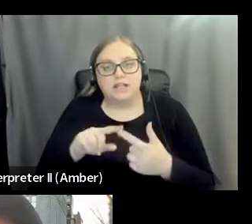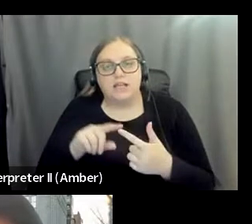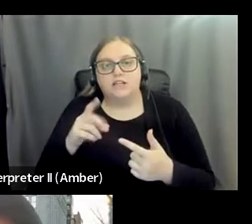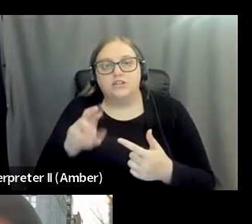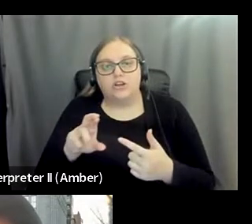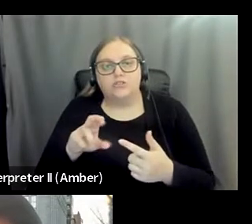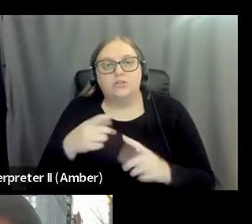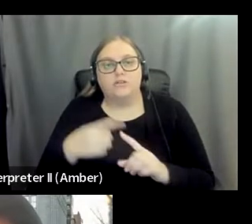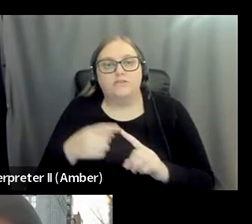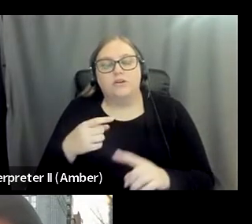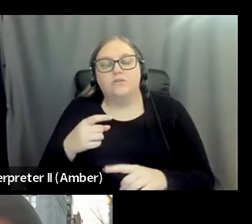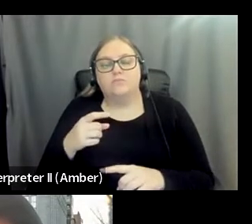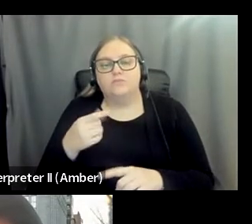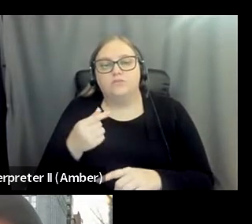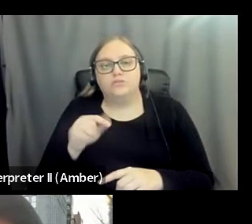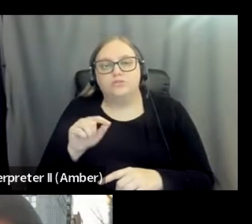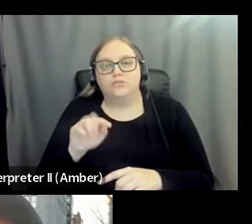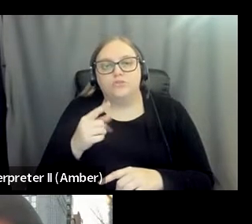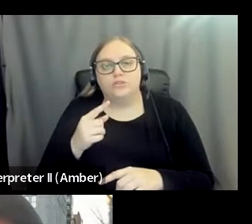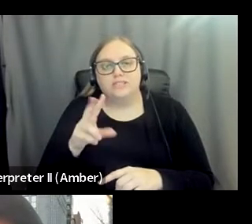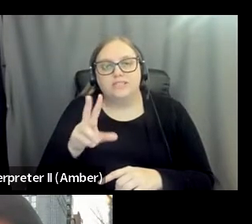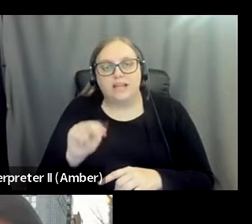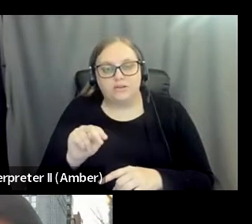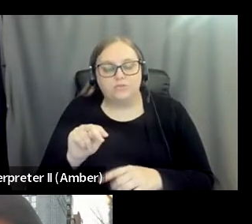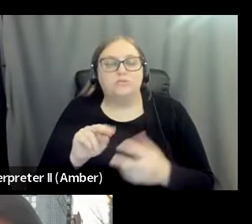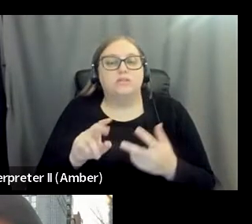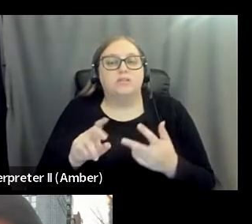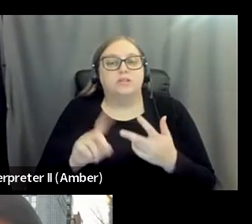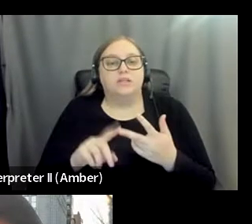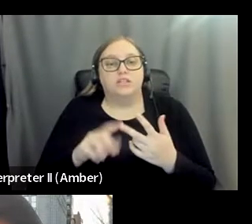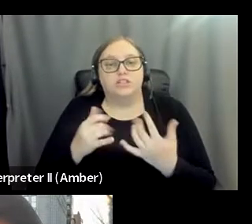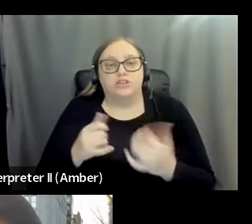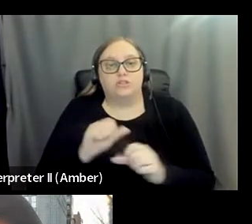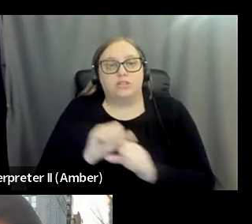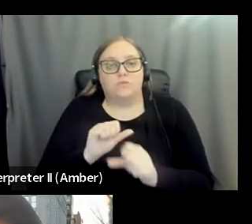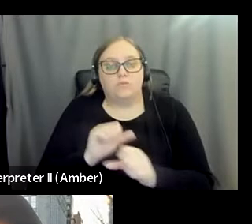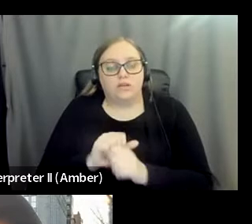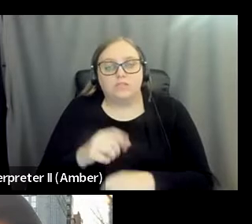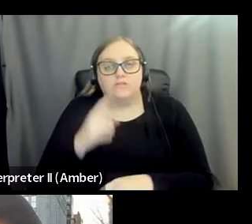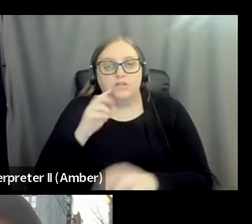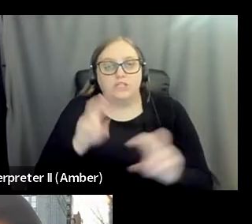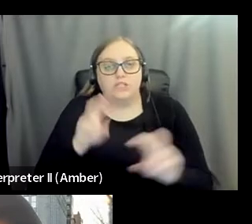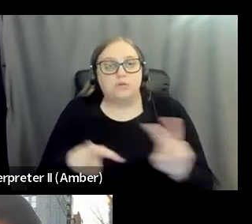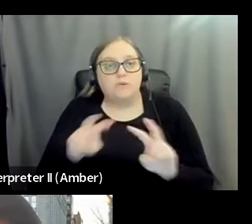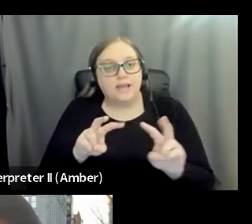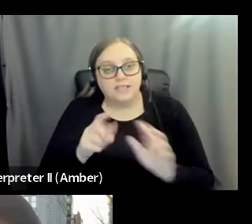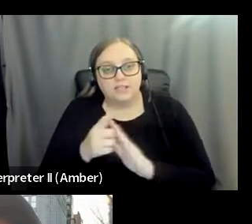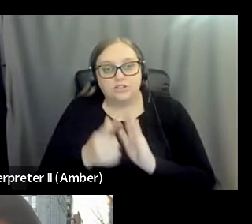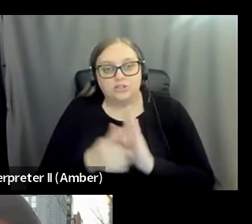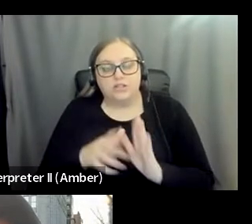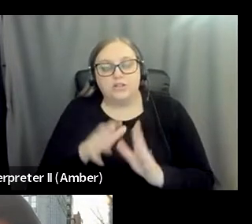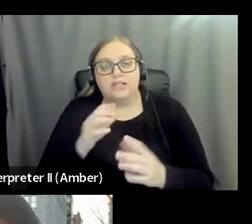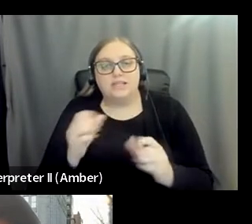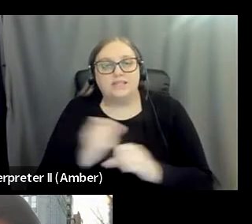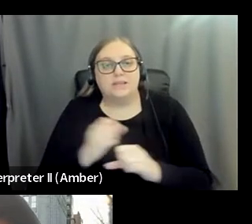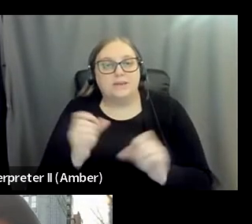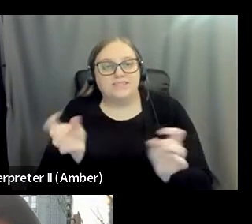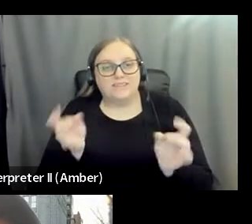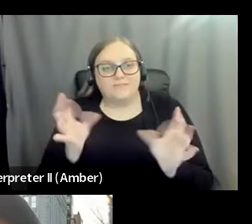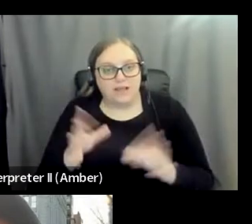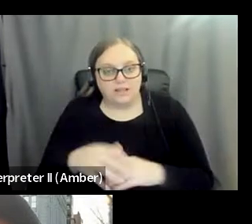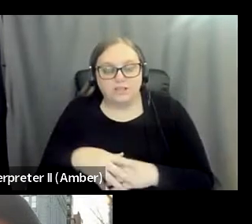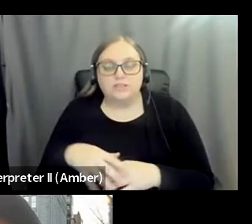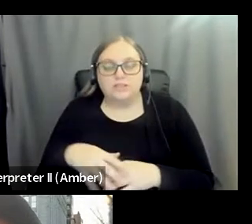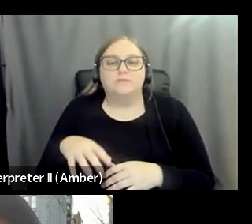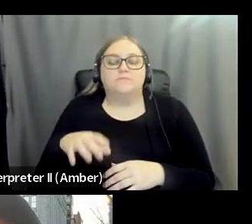Law Center. Currently, she is employed as a supervising attorney in the Domestic Violence and Family Unit at the Legal Aid Society of the